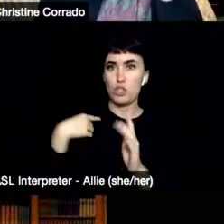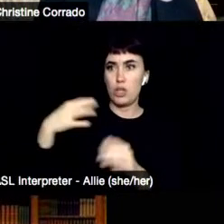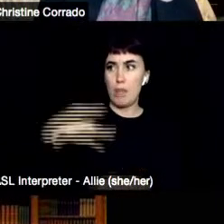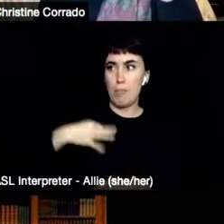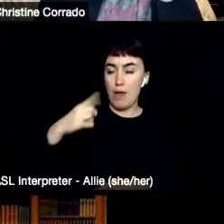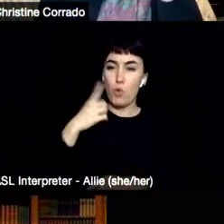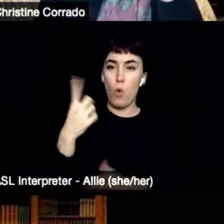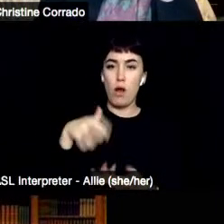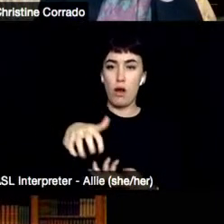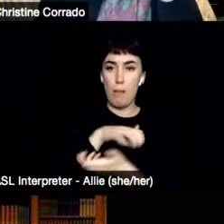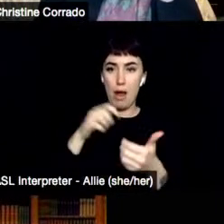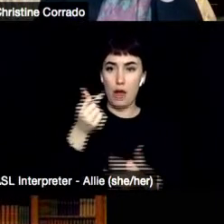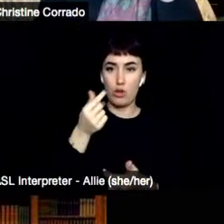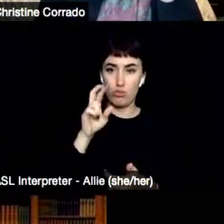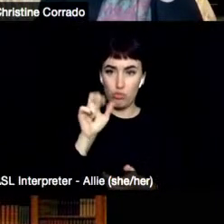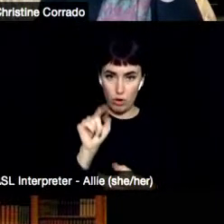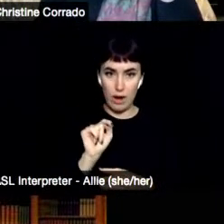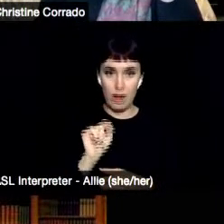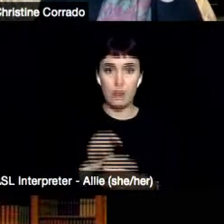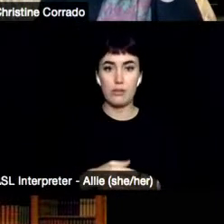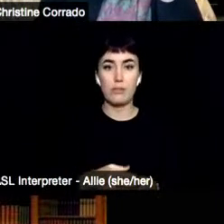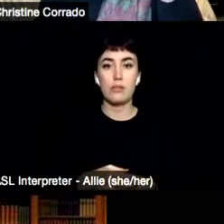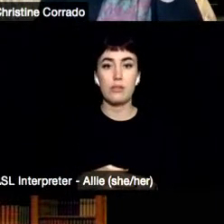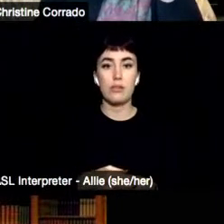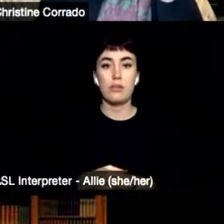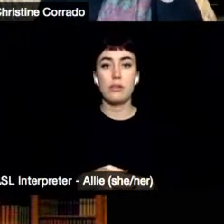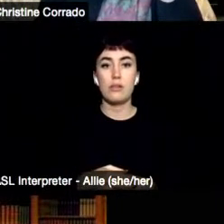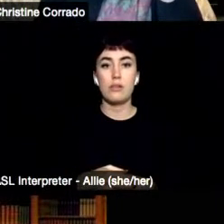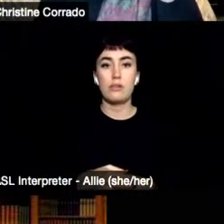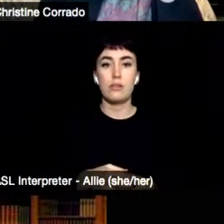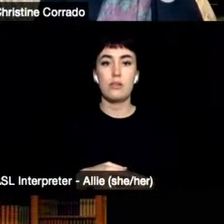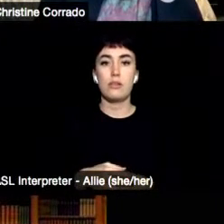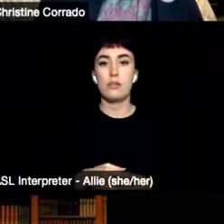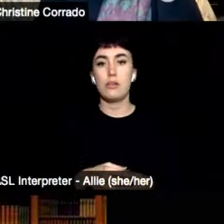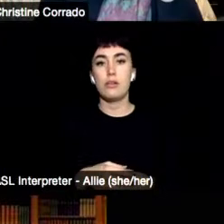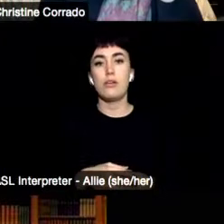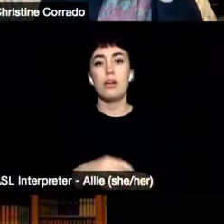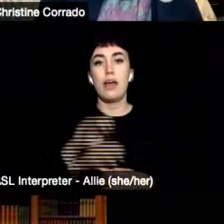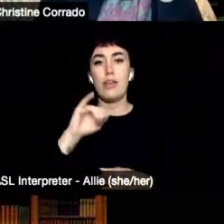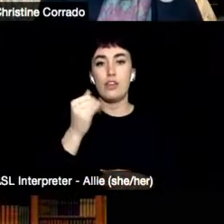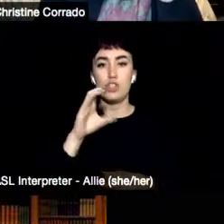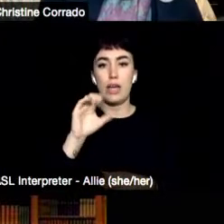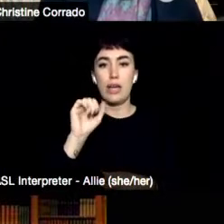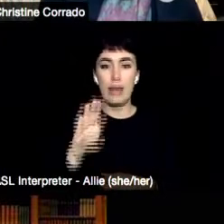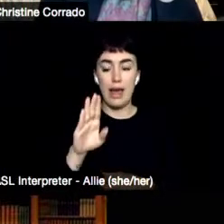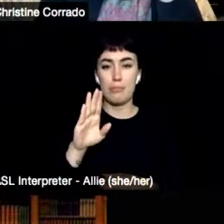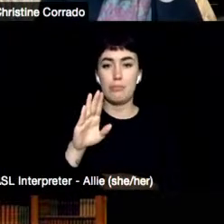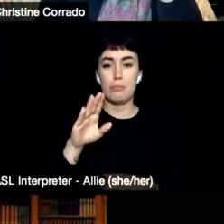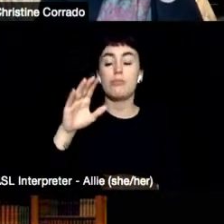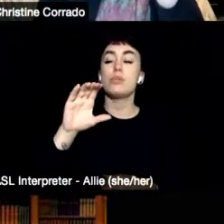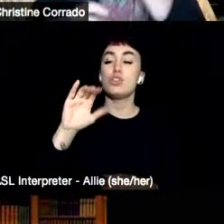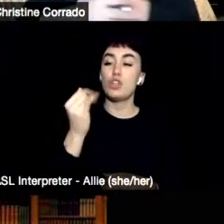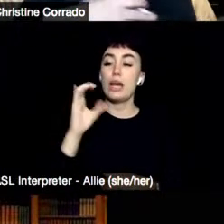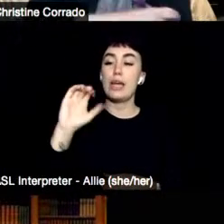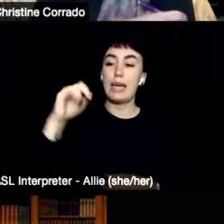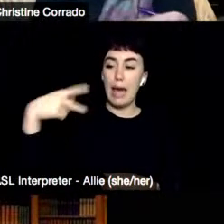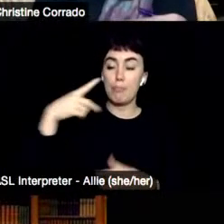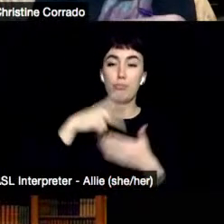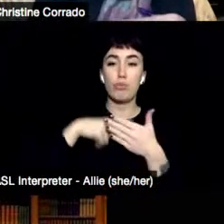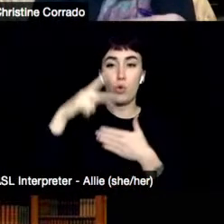grant and the JCAP program instead spread it out over a couple of years, but they were also able to add